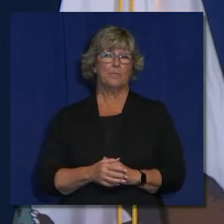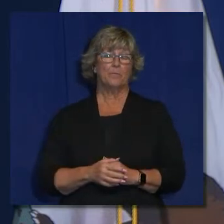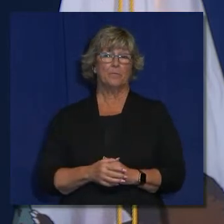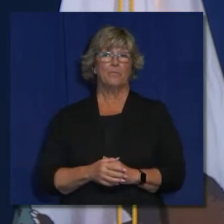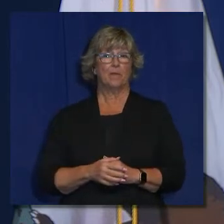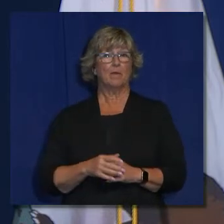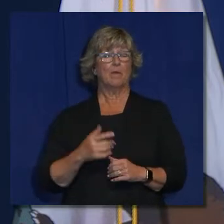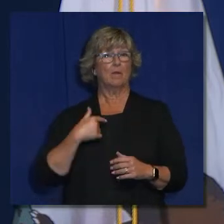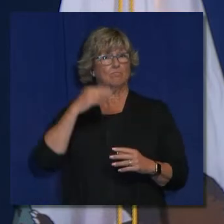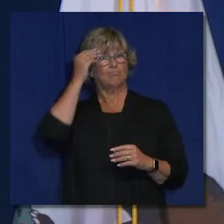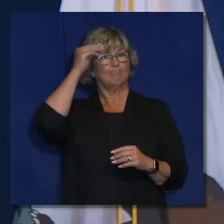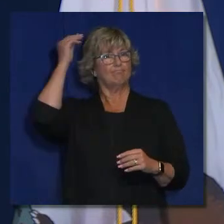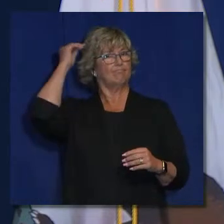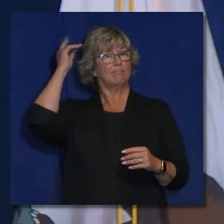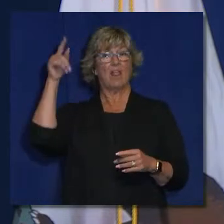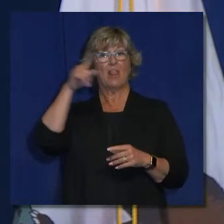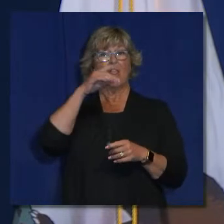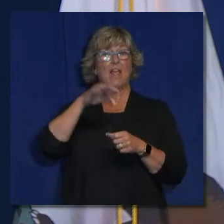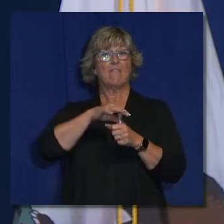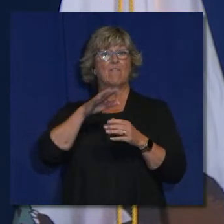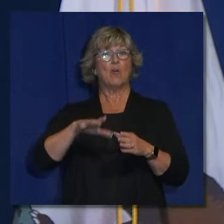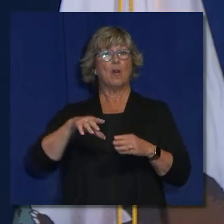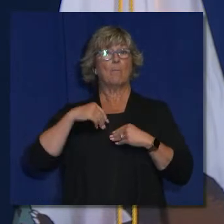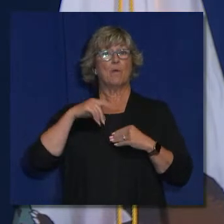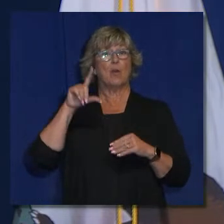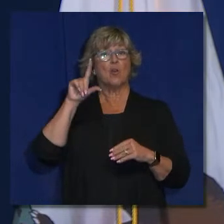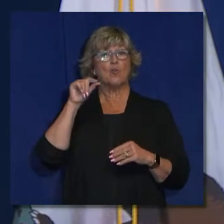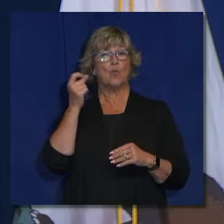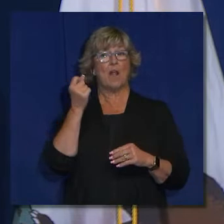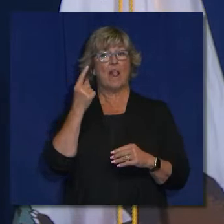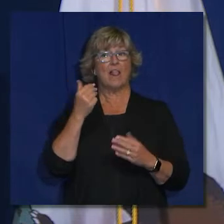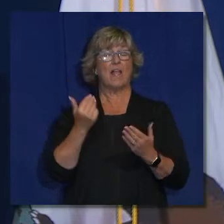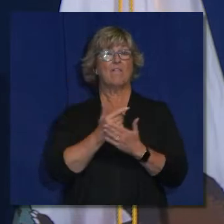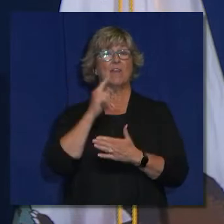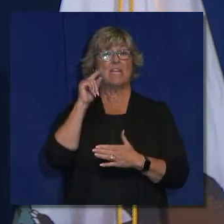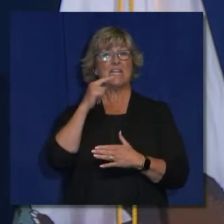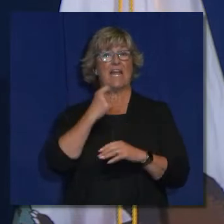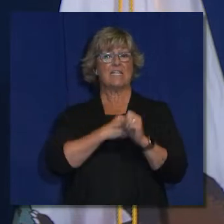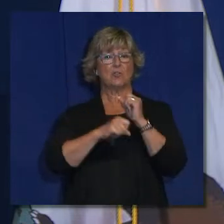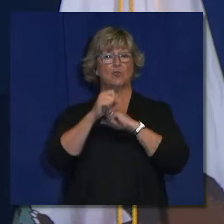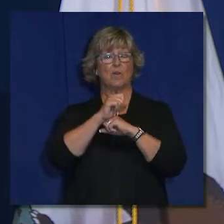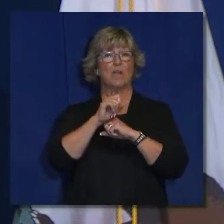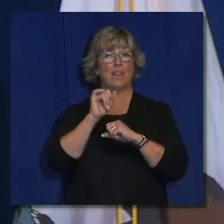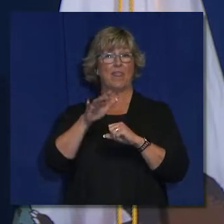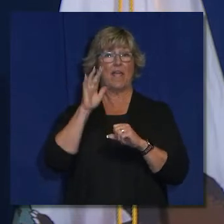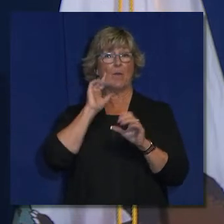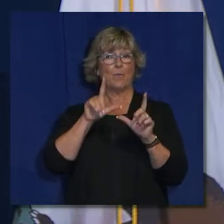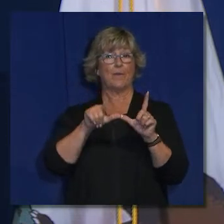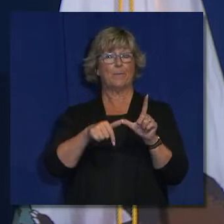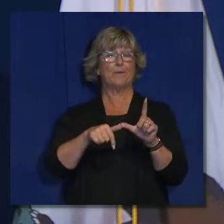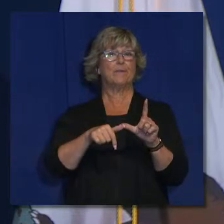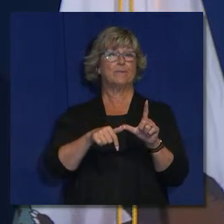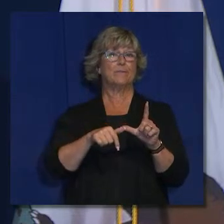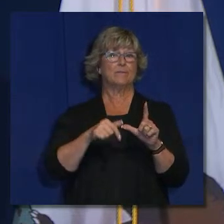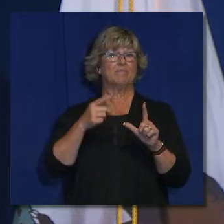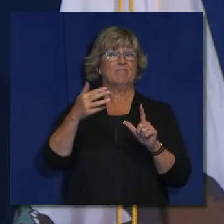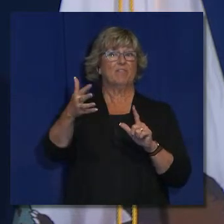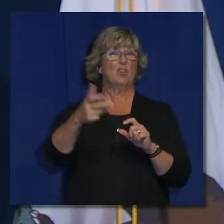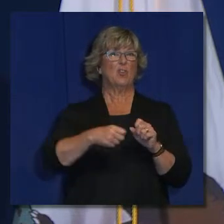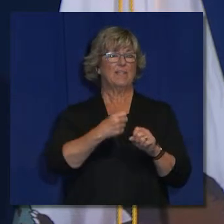we're mindful. The voters approved in 2011 a new tax structure that expires, sunsets in a number of